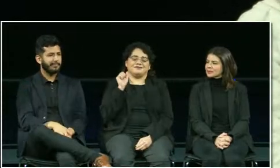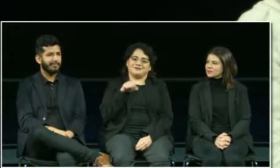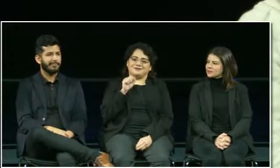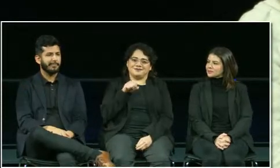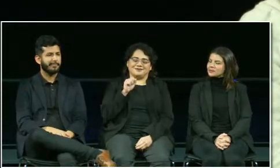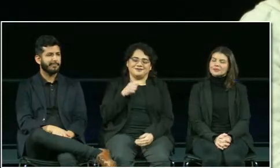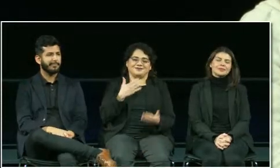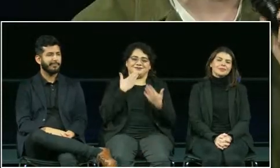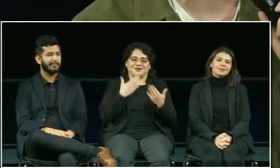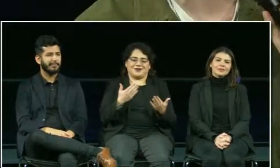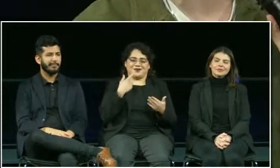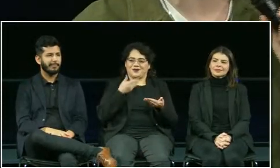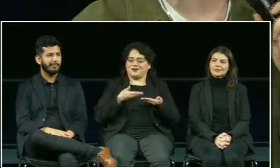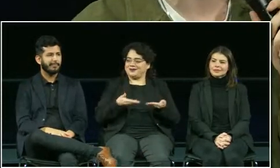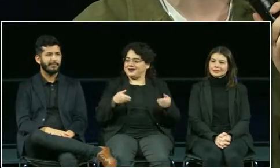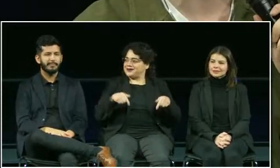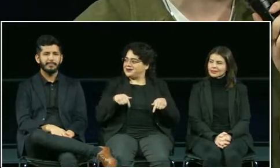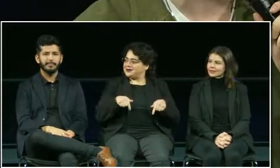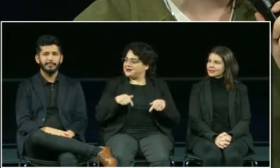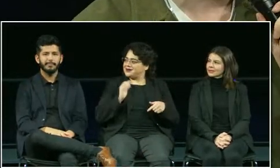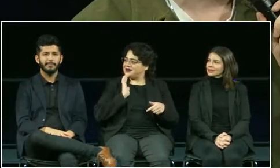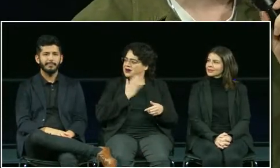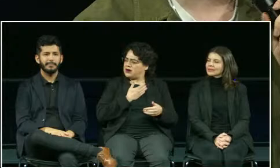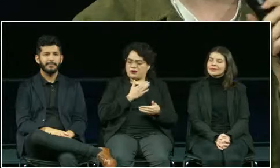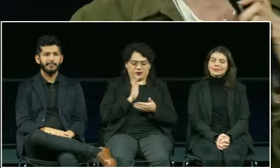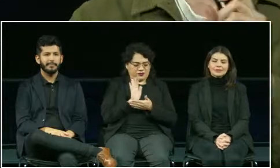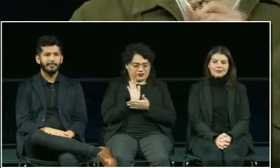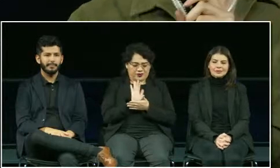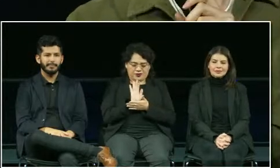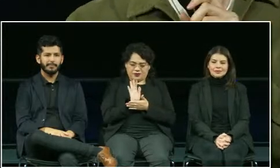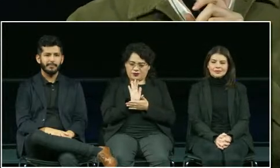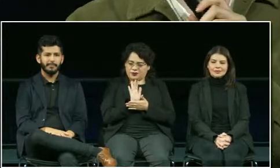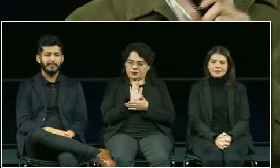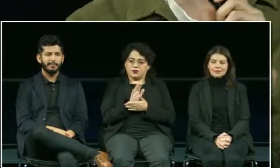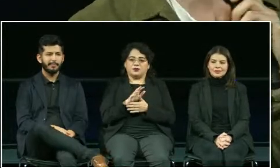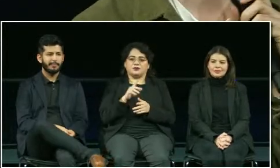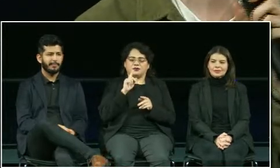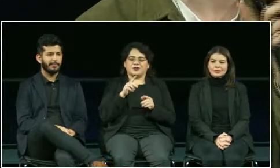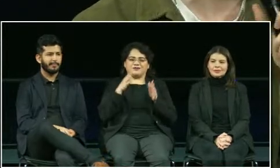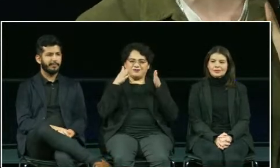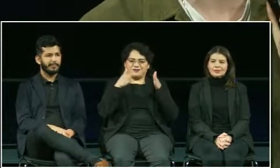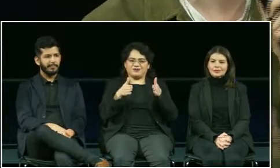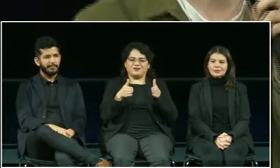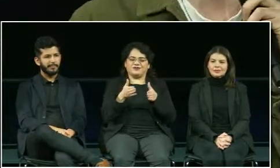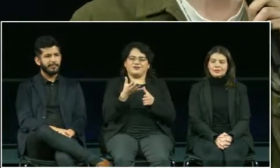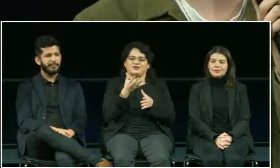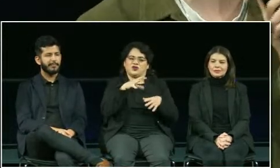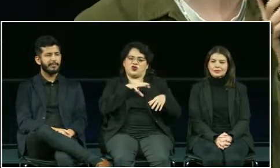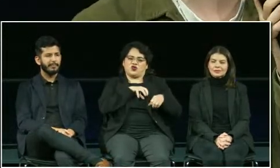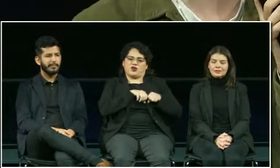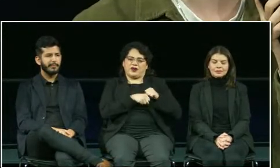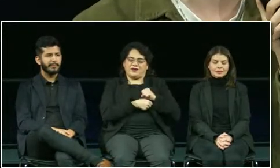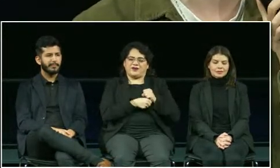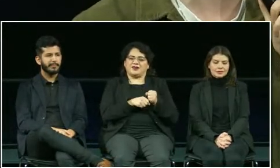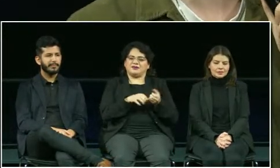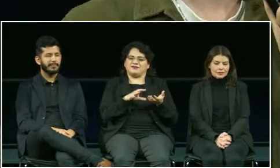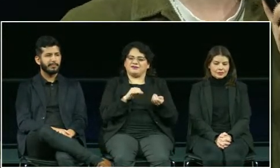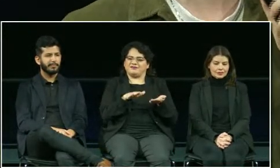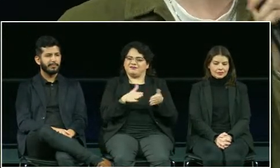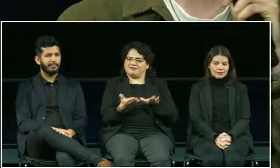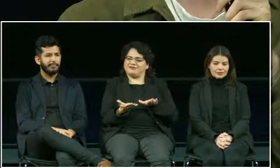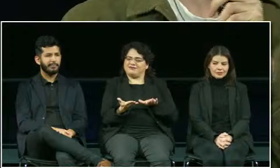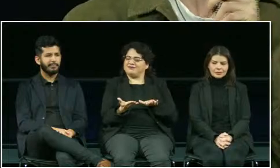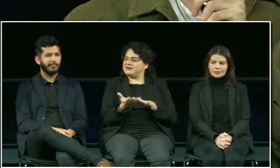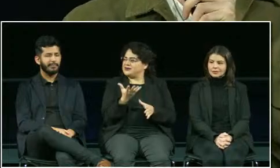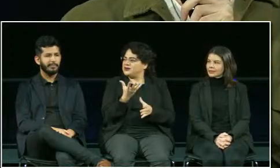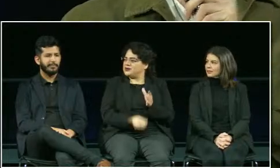us here. Our film, An Irish Goodbye, you know, it looks at loss, it looks at grieving and the ritual around grief and sort of